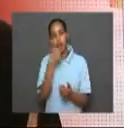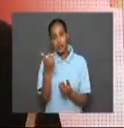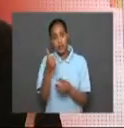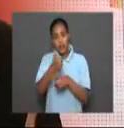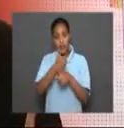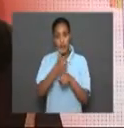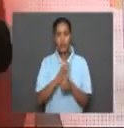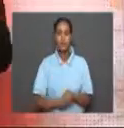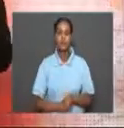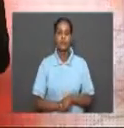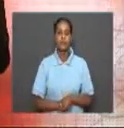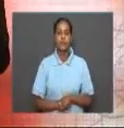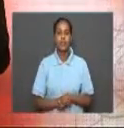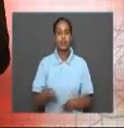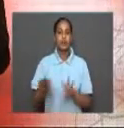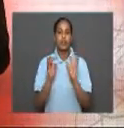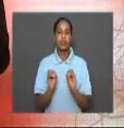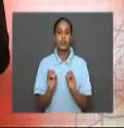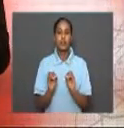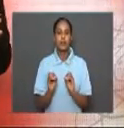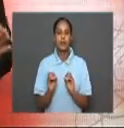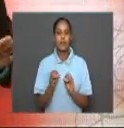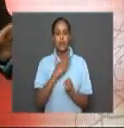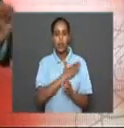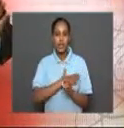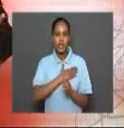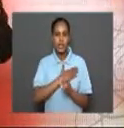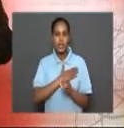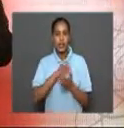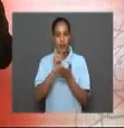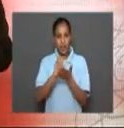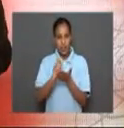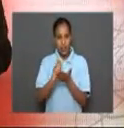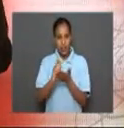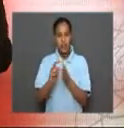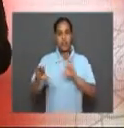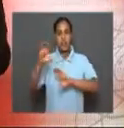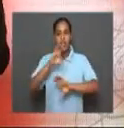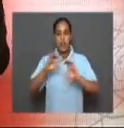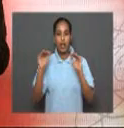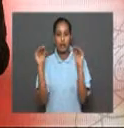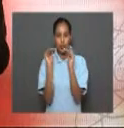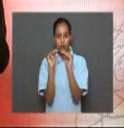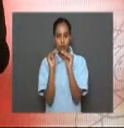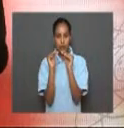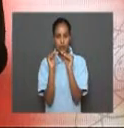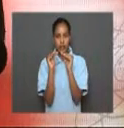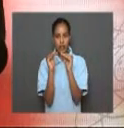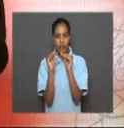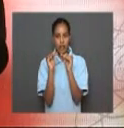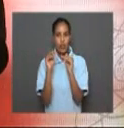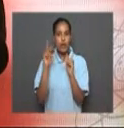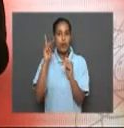another activity. Students, please write the chemical equations for